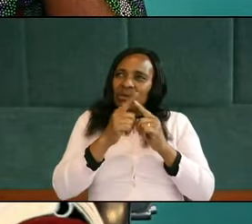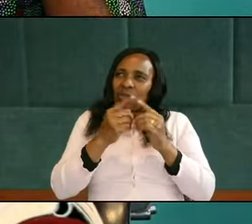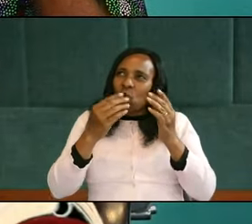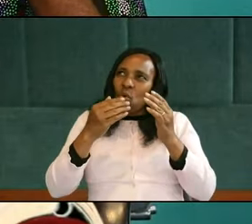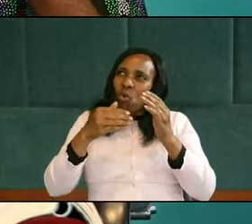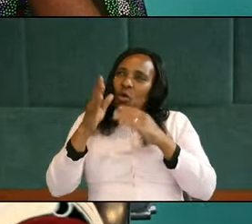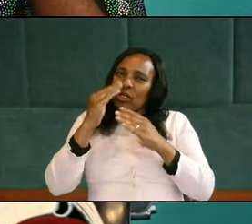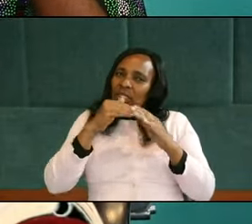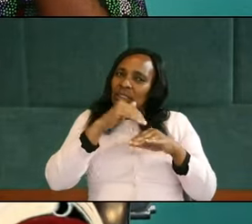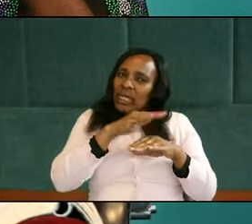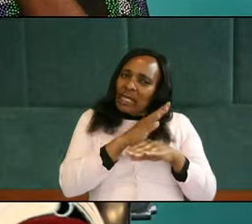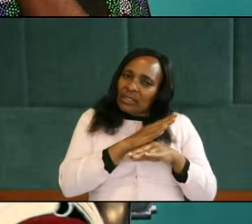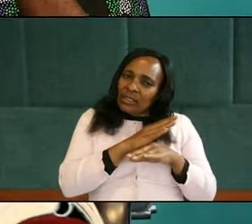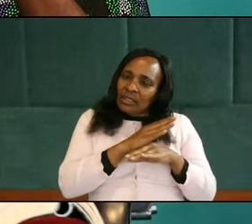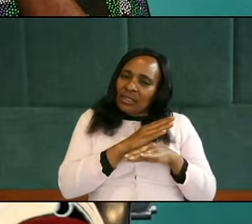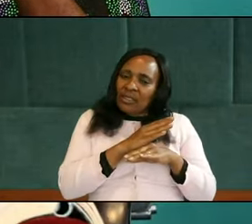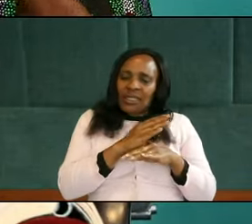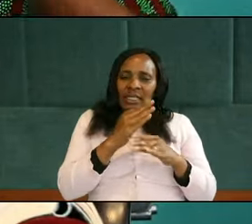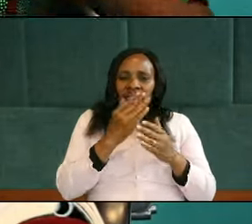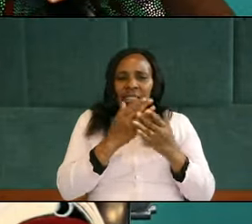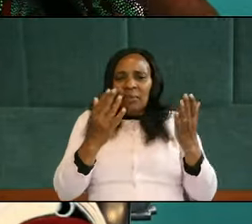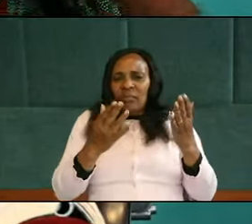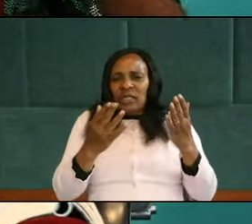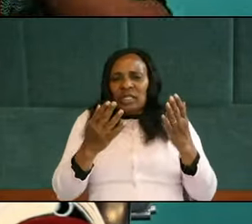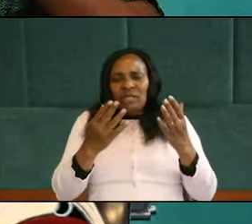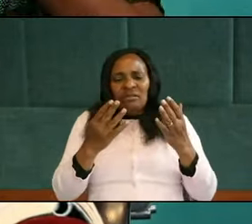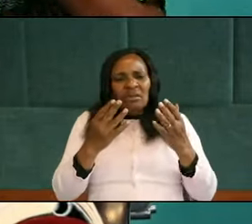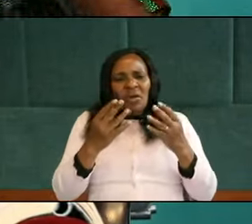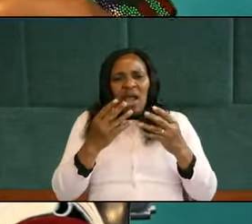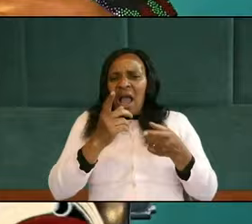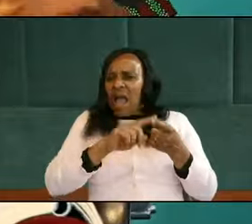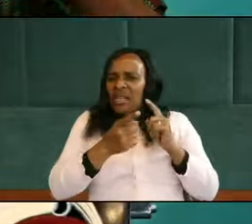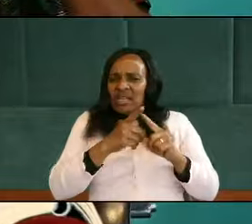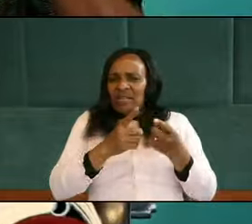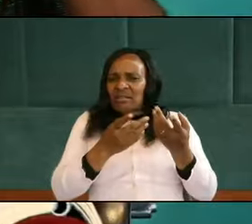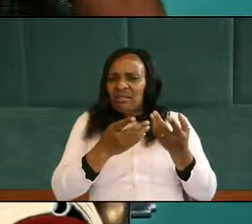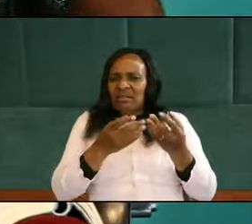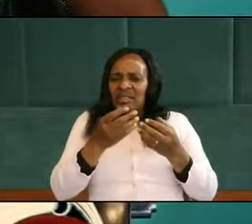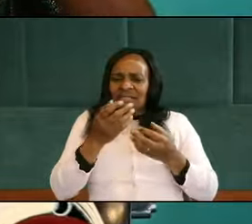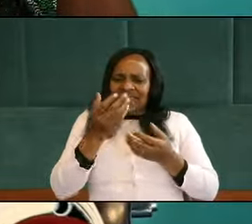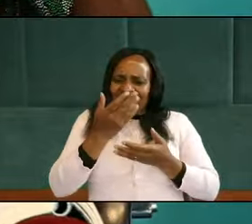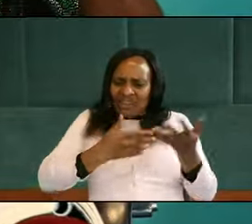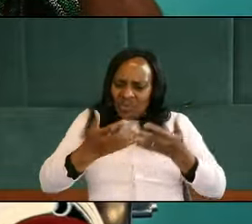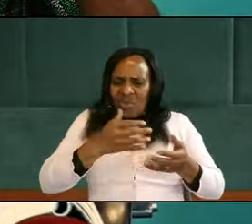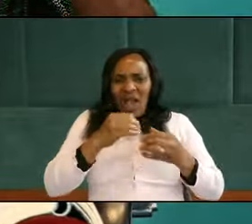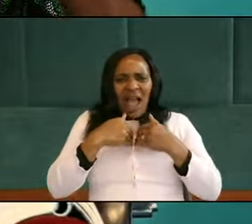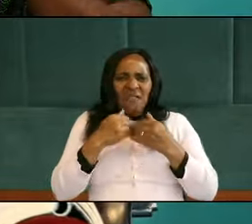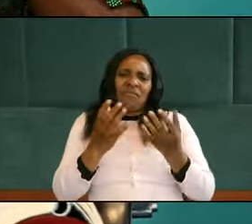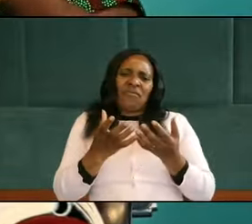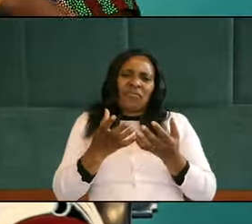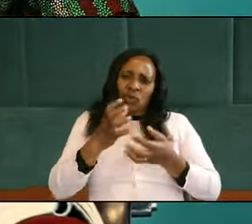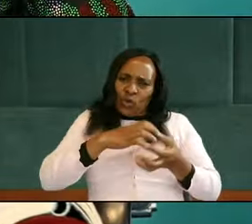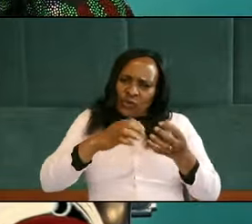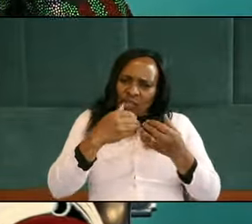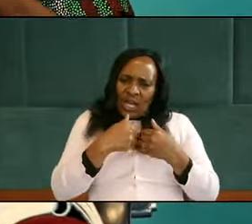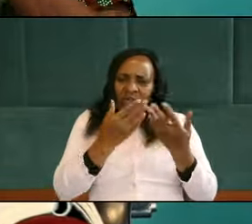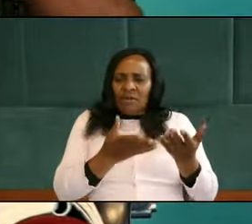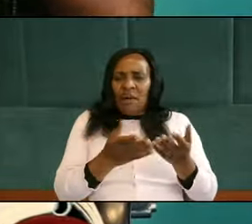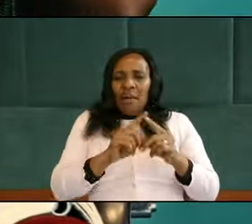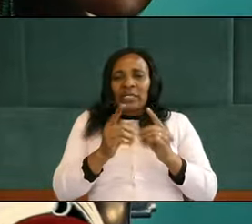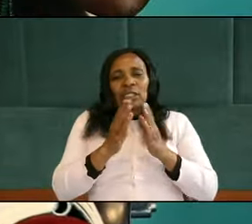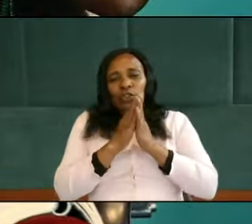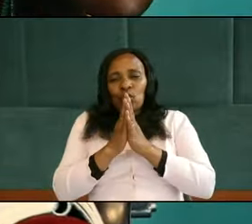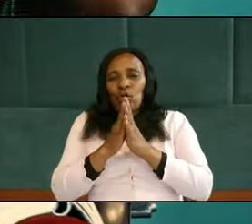like, something, the math isn't math. Like a lot has just been compressed. But generally, this is how I see how the story plays